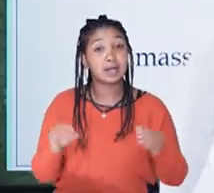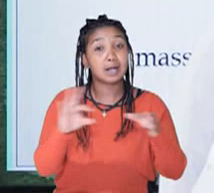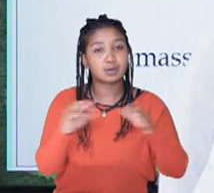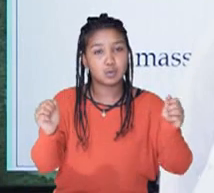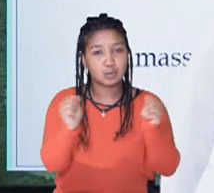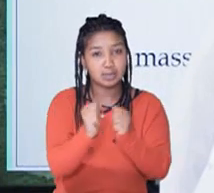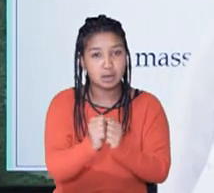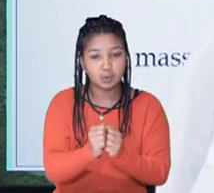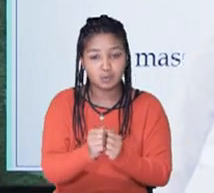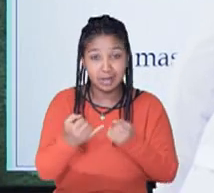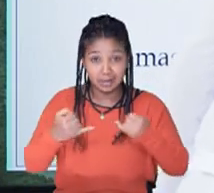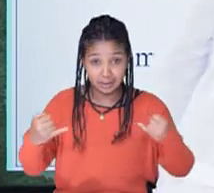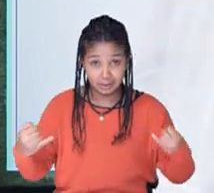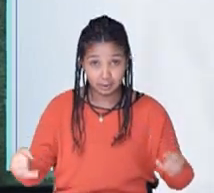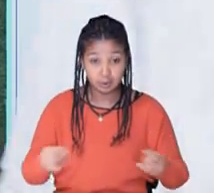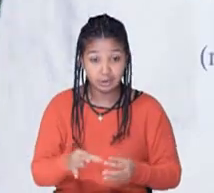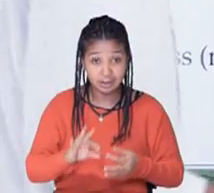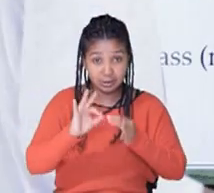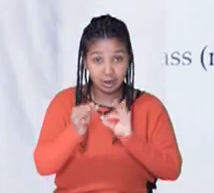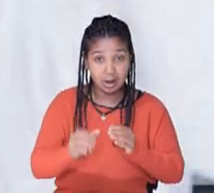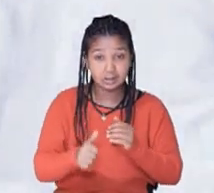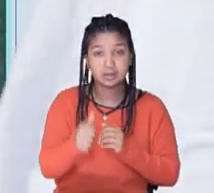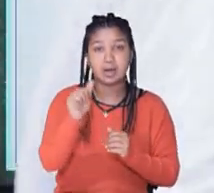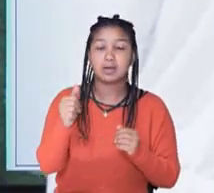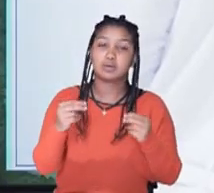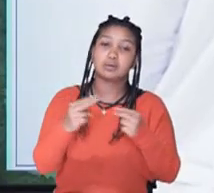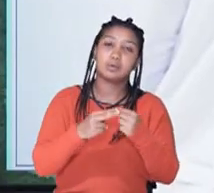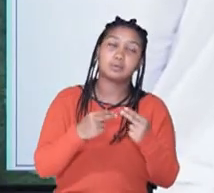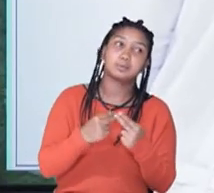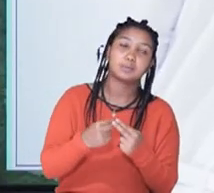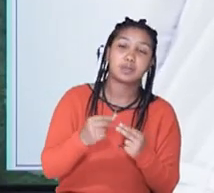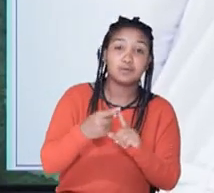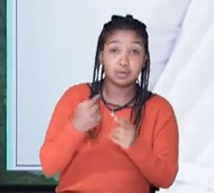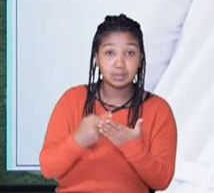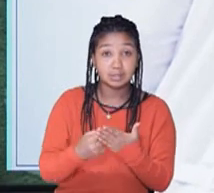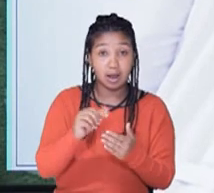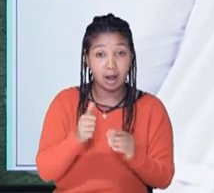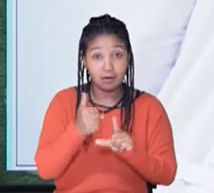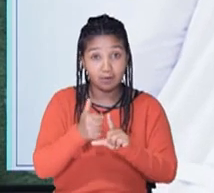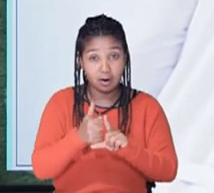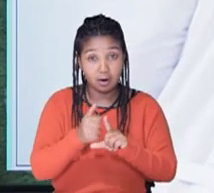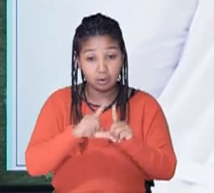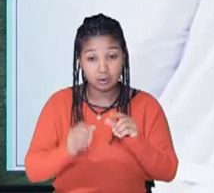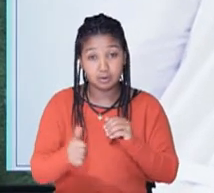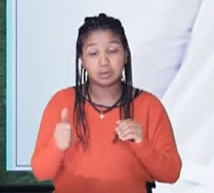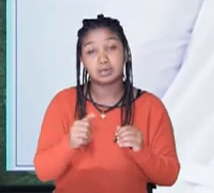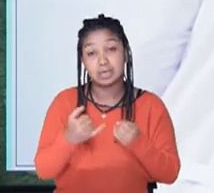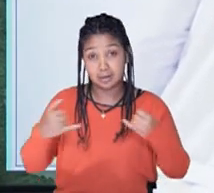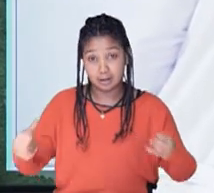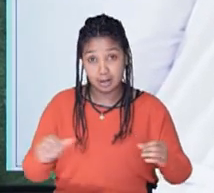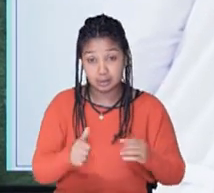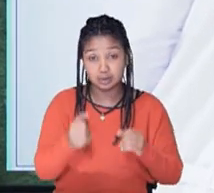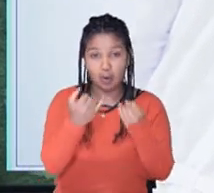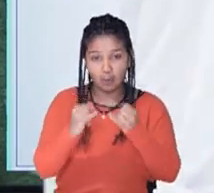related with that of a linear or translational acceleration as A is equals to R times alpha. From this, alpha or angular acceleration is linear